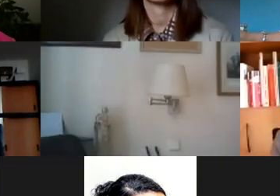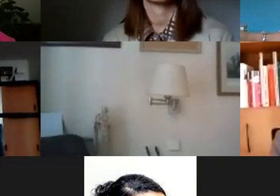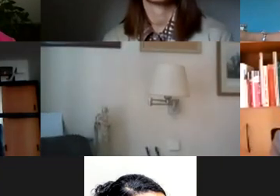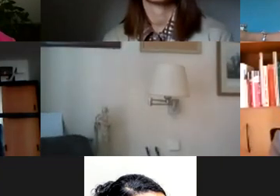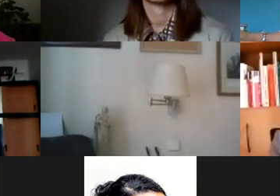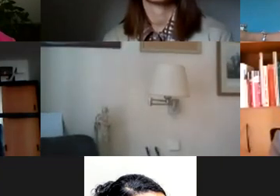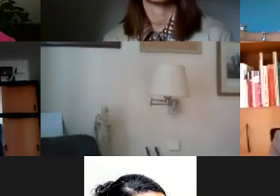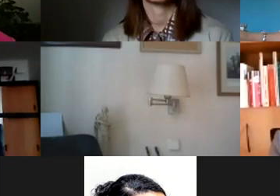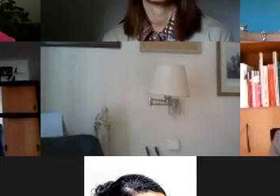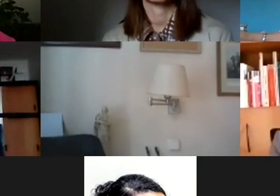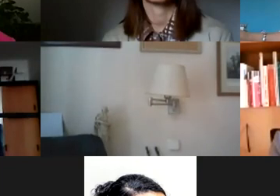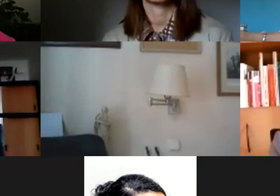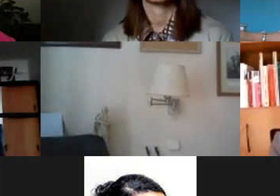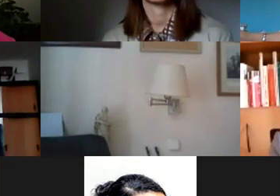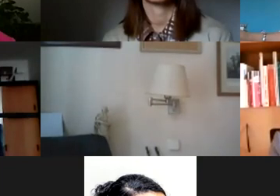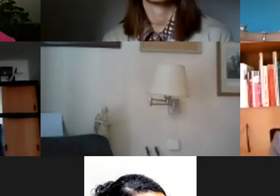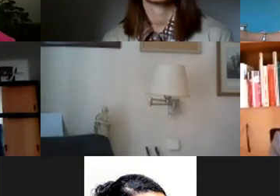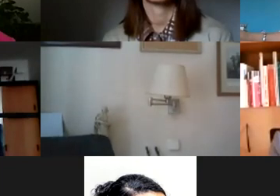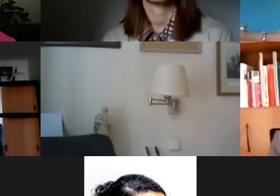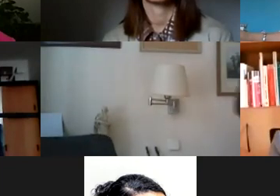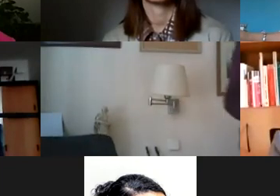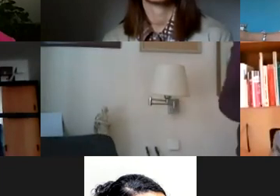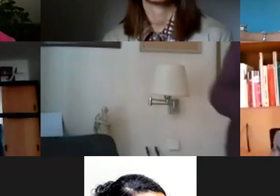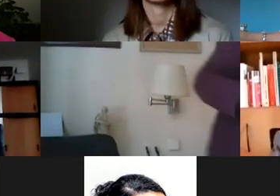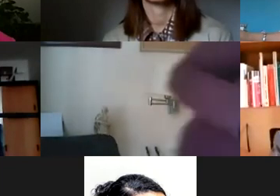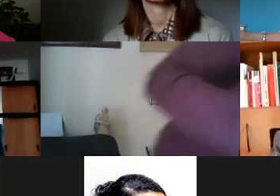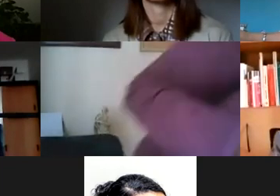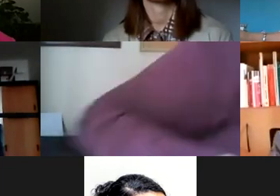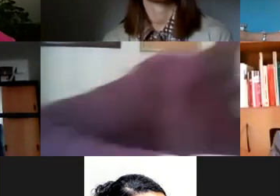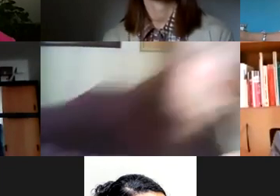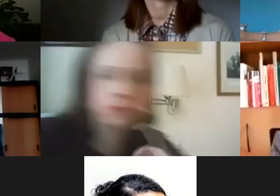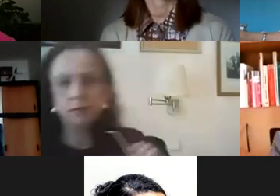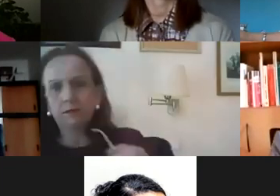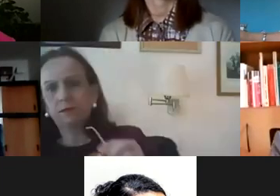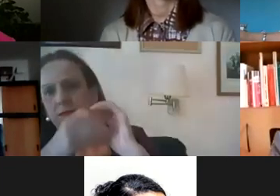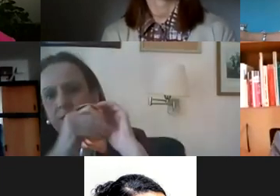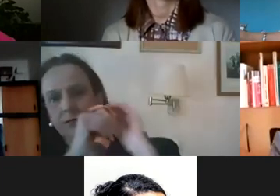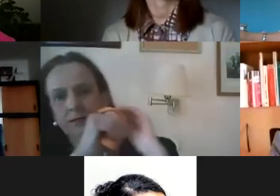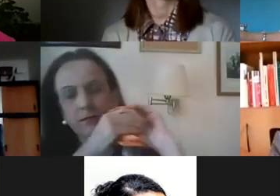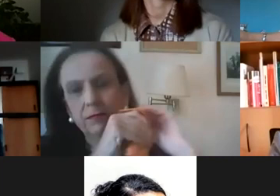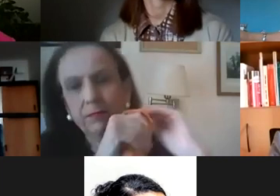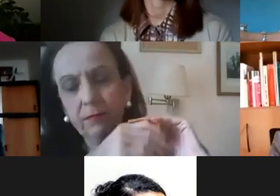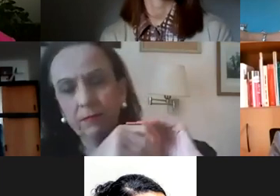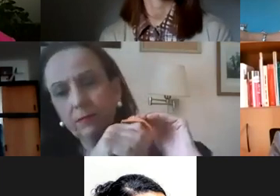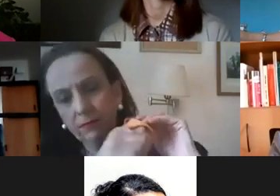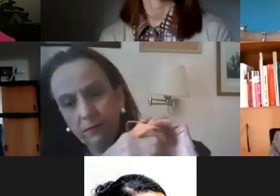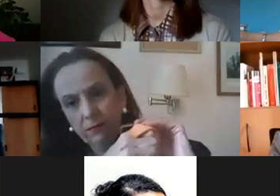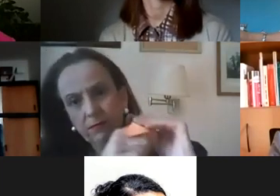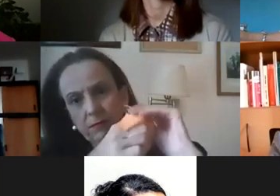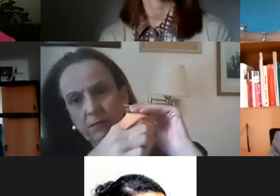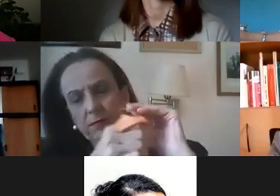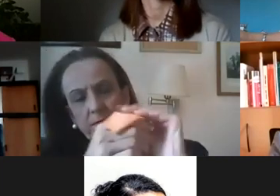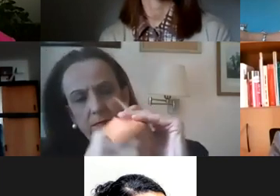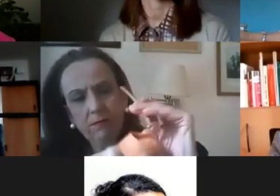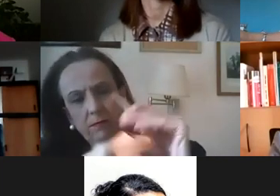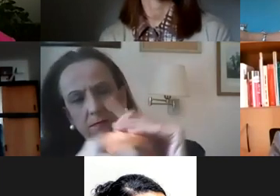before national, European, and international courts, including before the European Court of Human Rights. Francesca holds a PhD in public law, international,